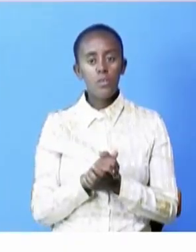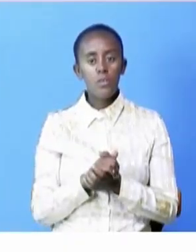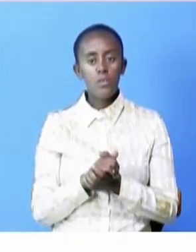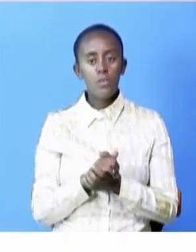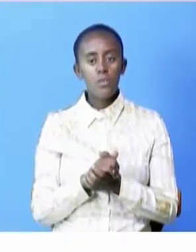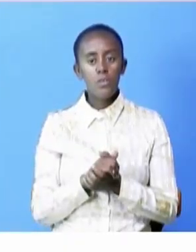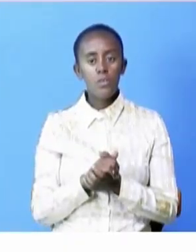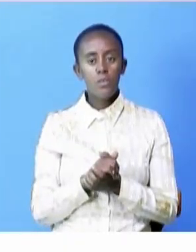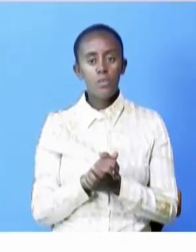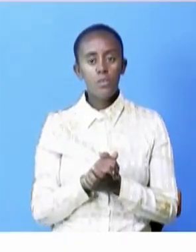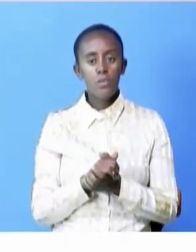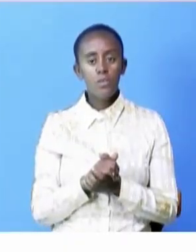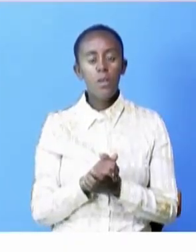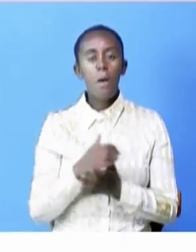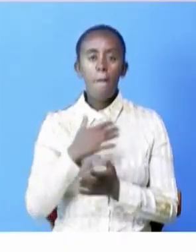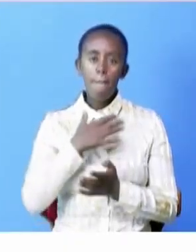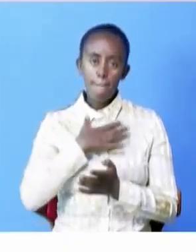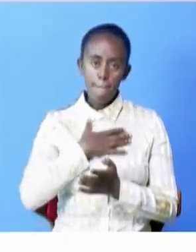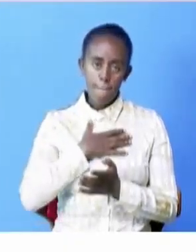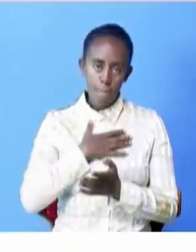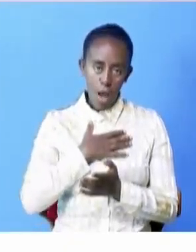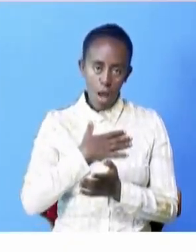my homework